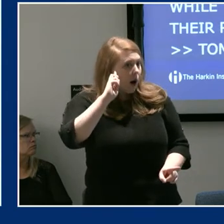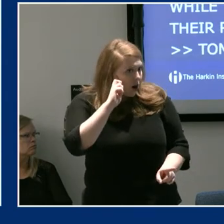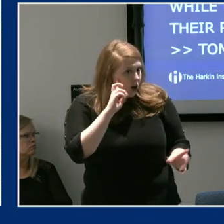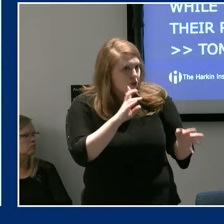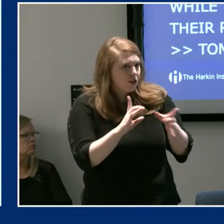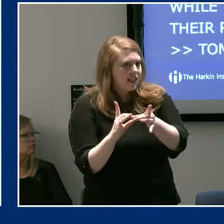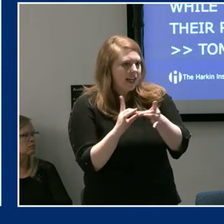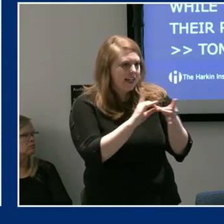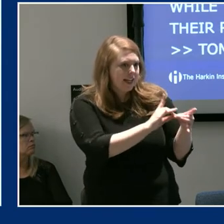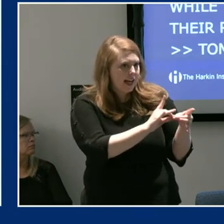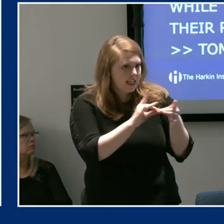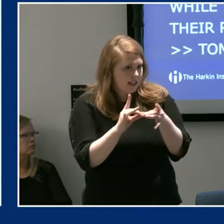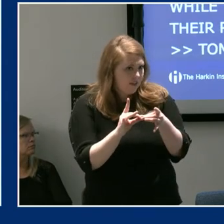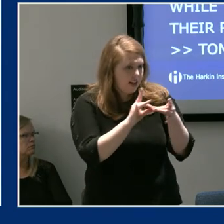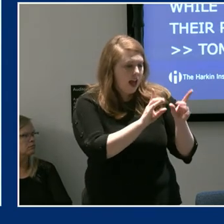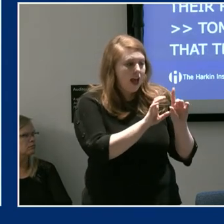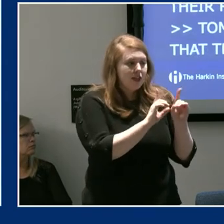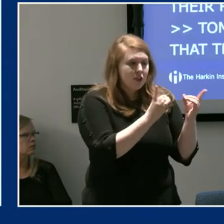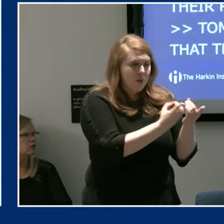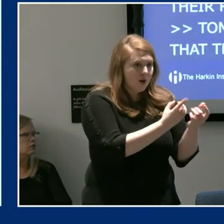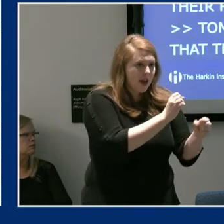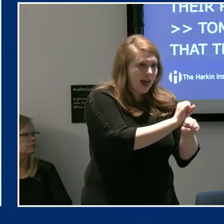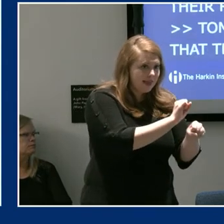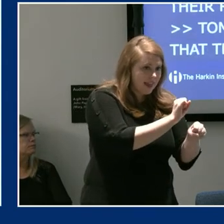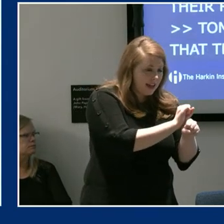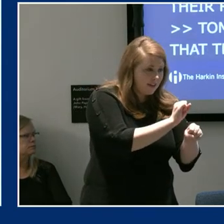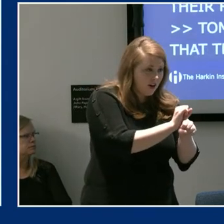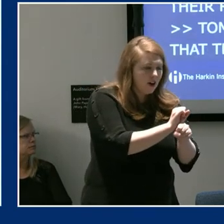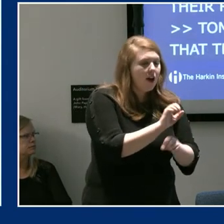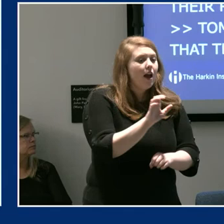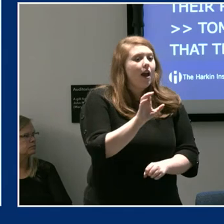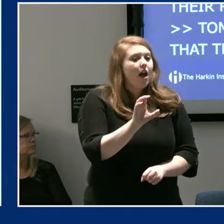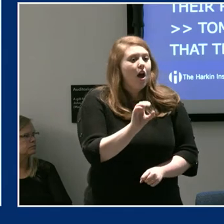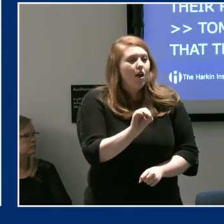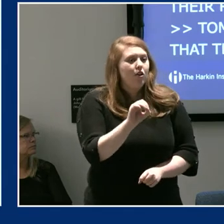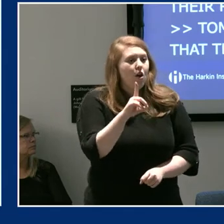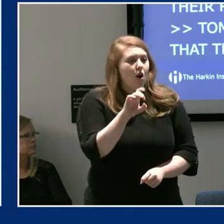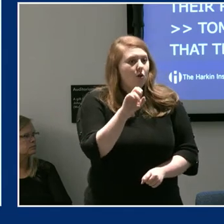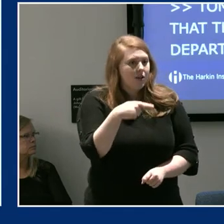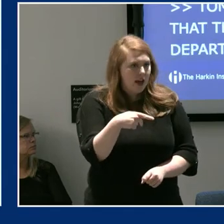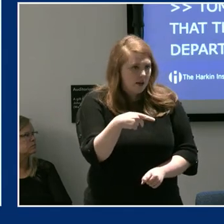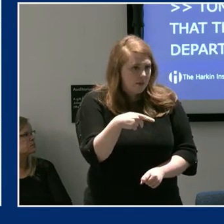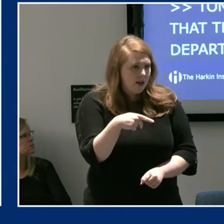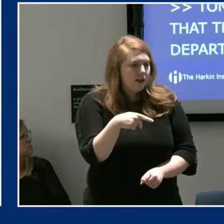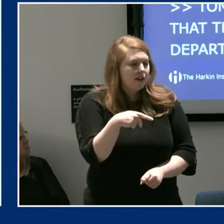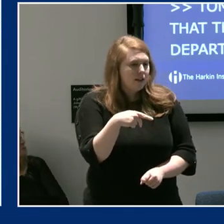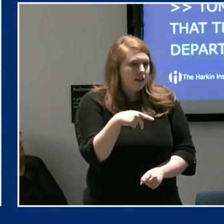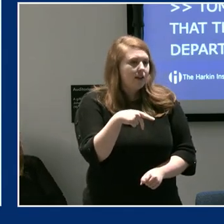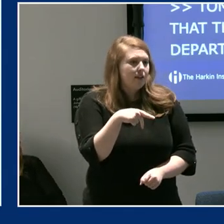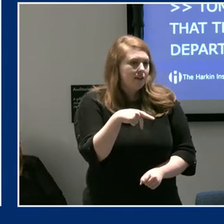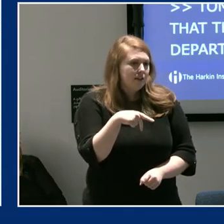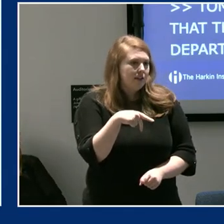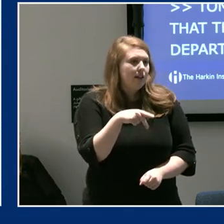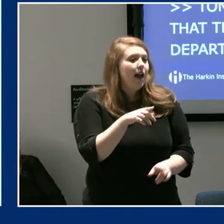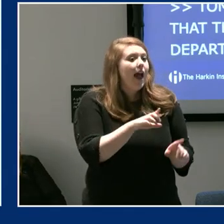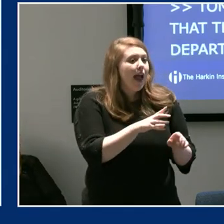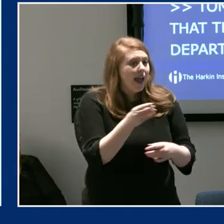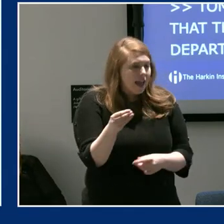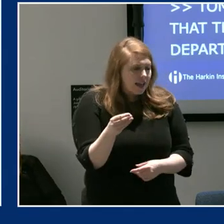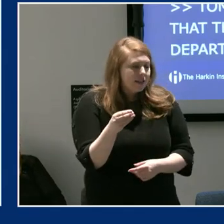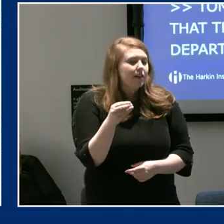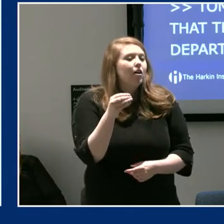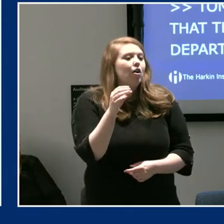between the Department of Labor, of course, and ODEP, Office of Disability Employment Policy at Department of Labor, and Social